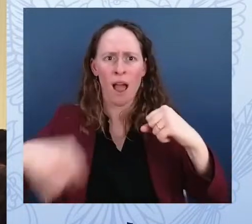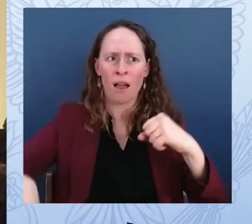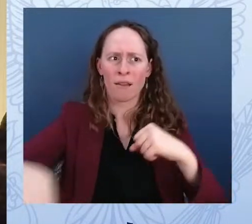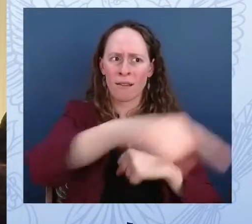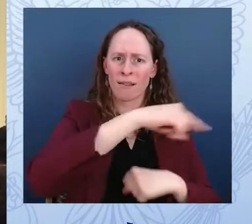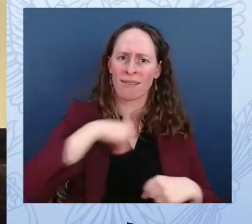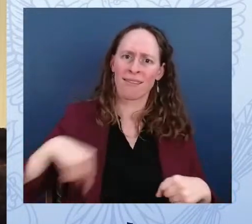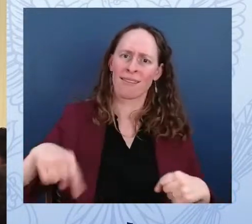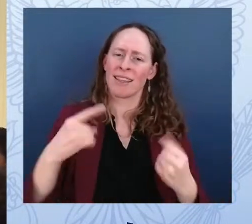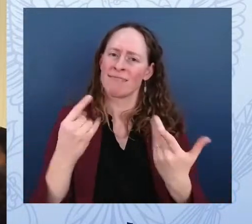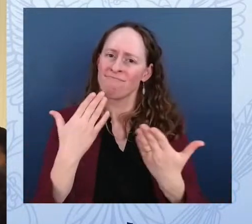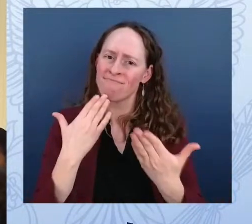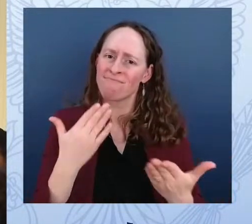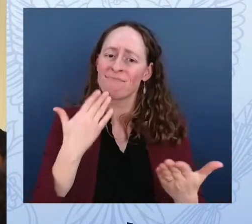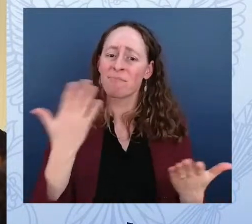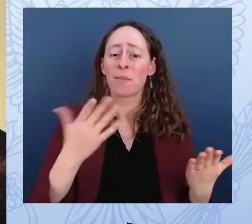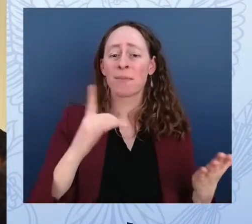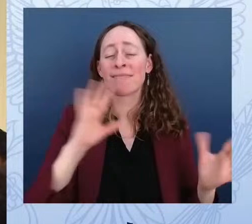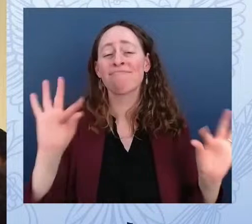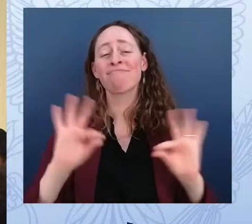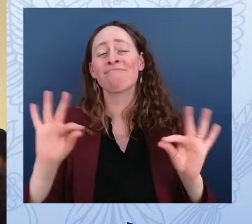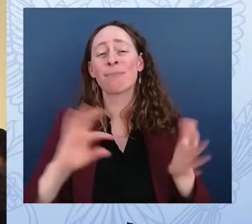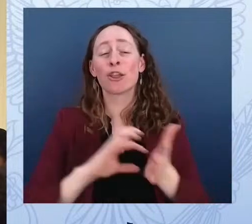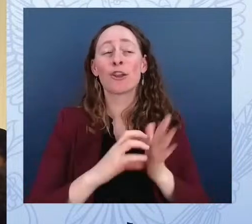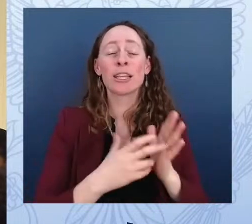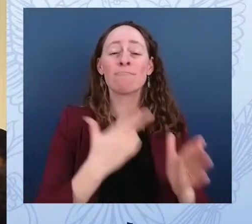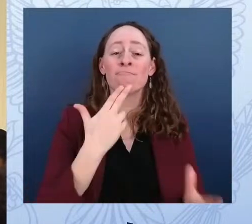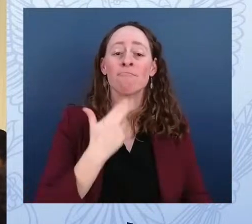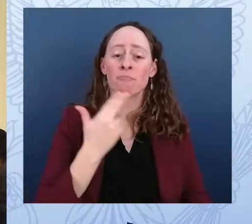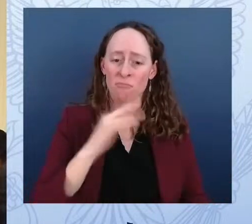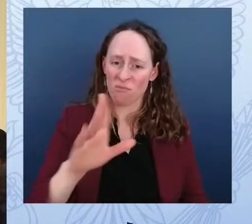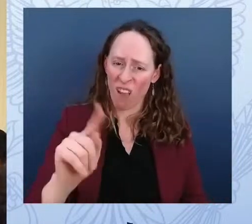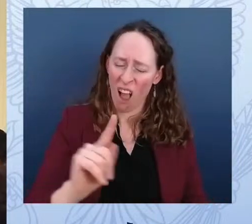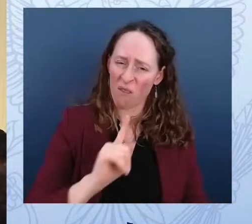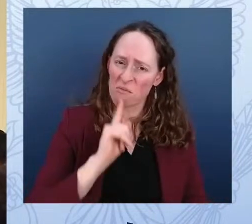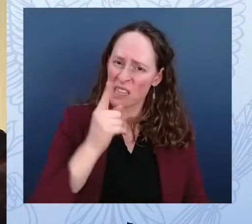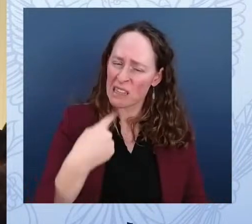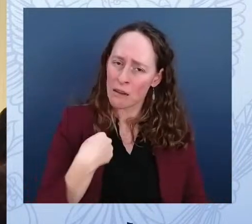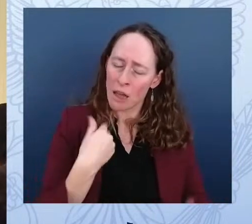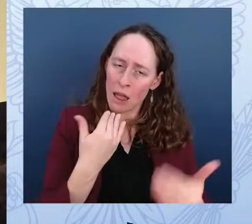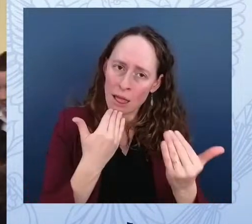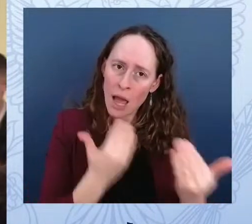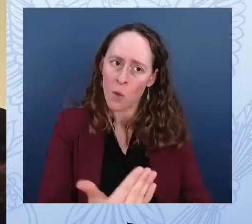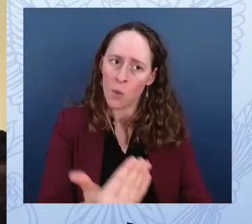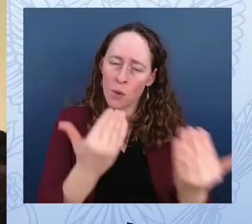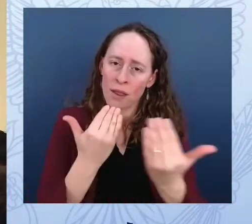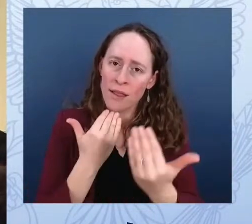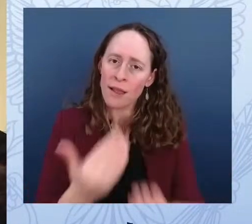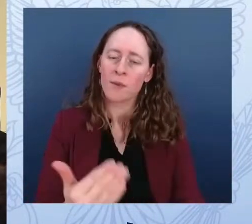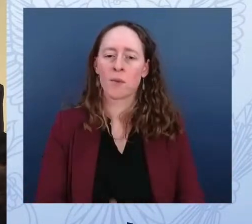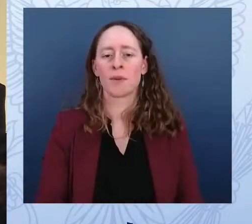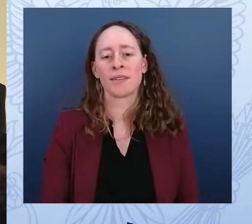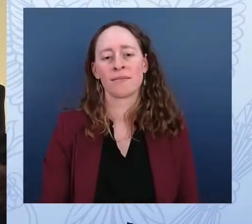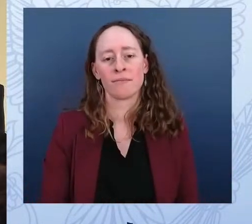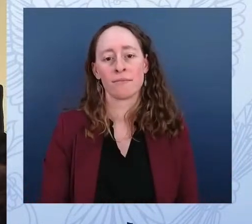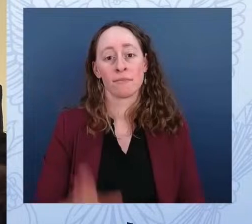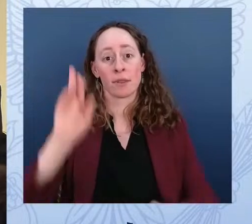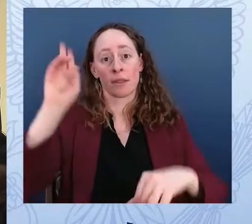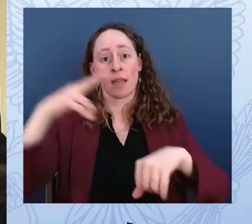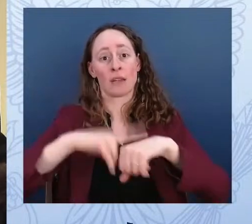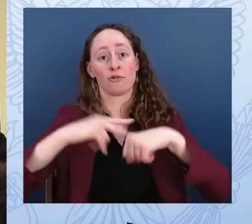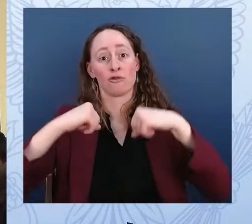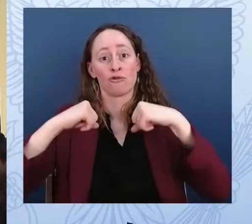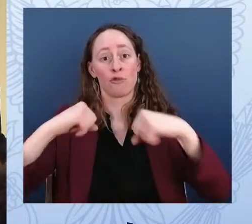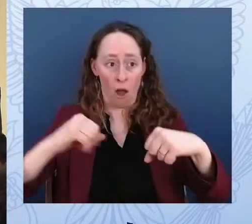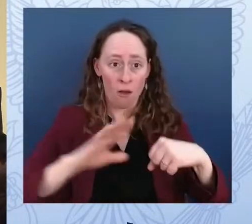mom's love and gratitude. And National Guard families are always in my heart. And as First Lady, I've